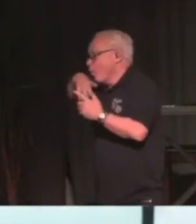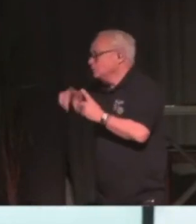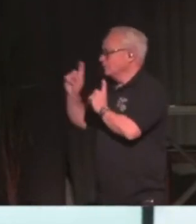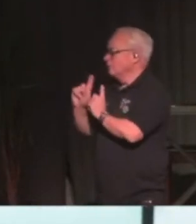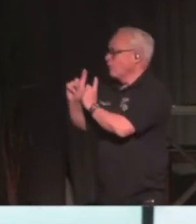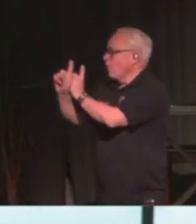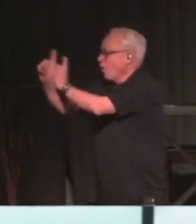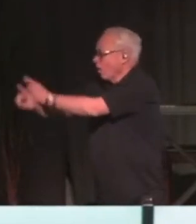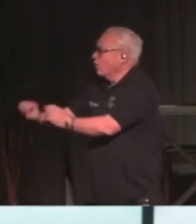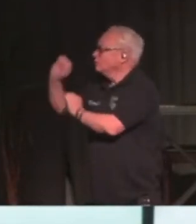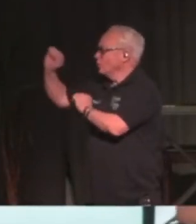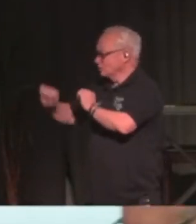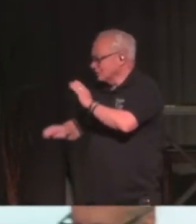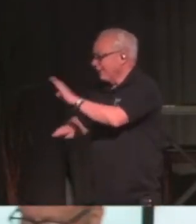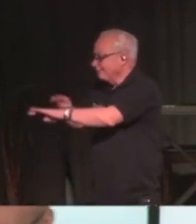steps.